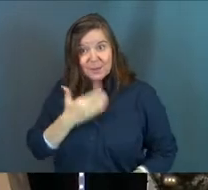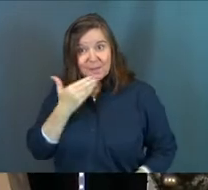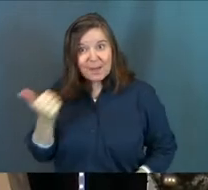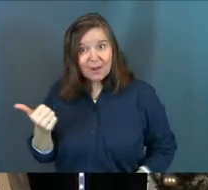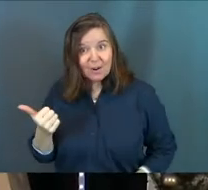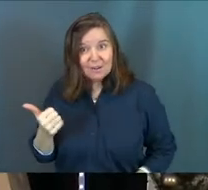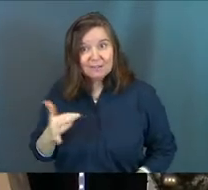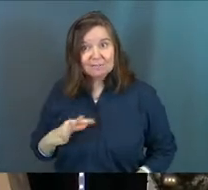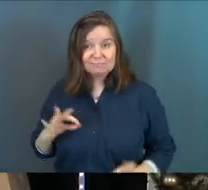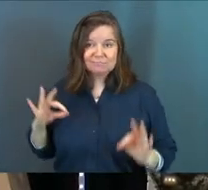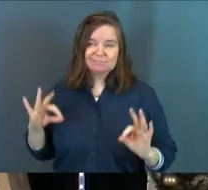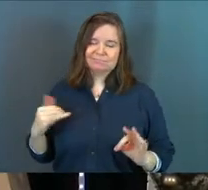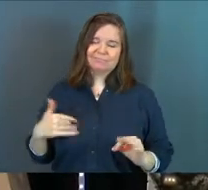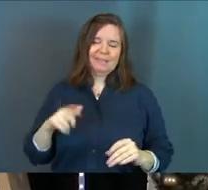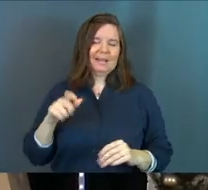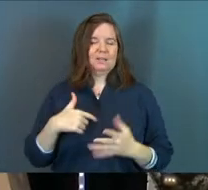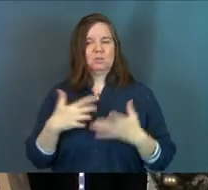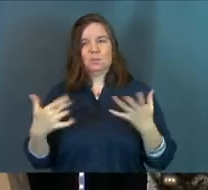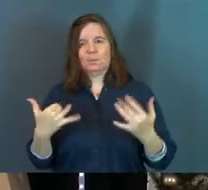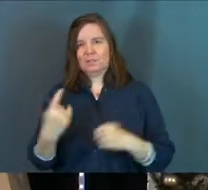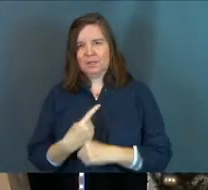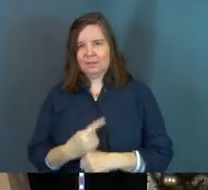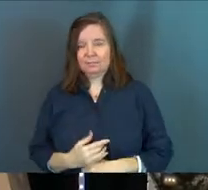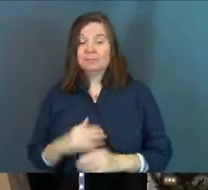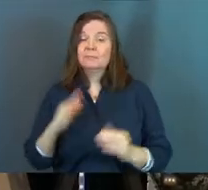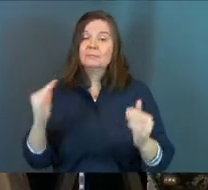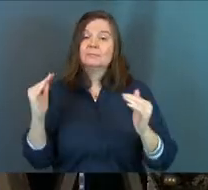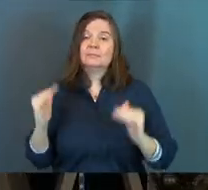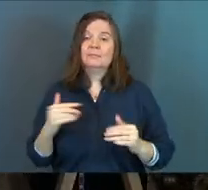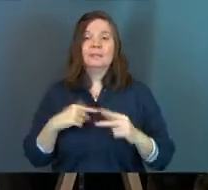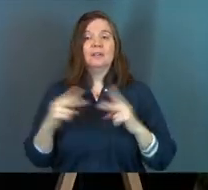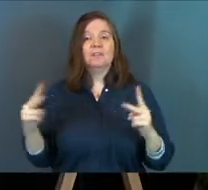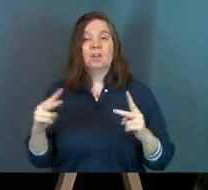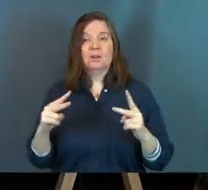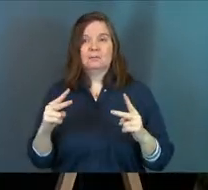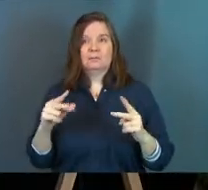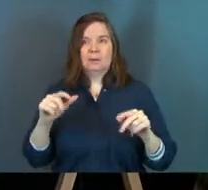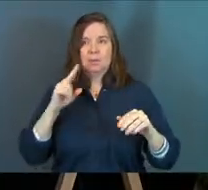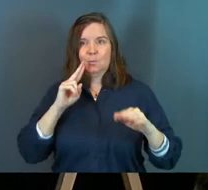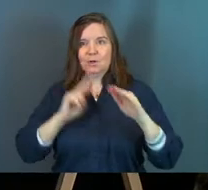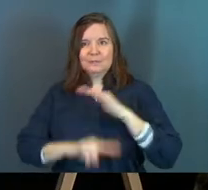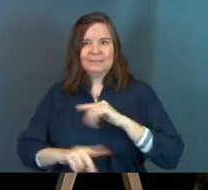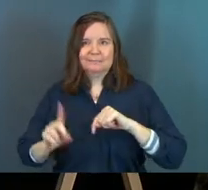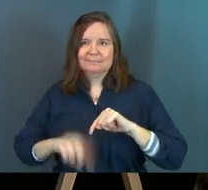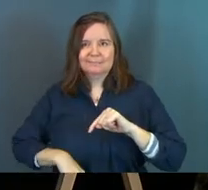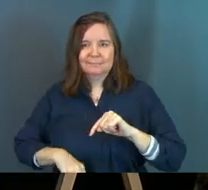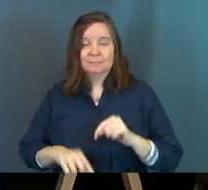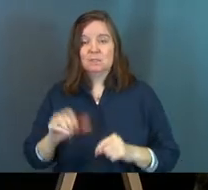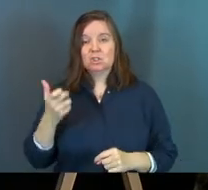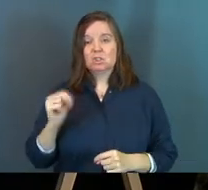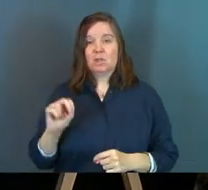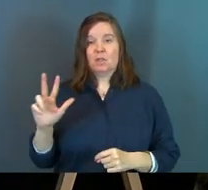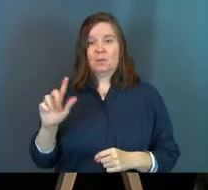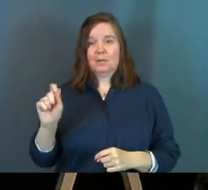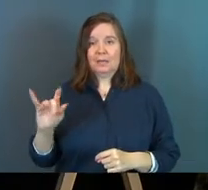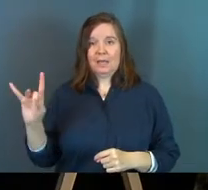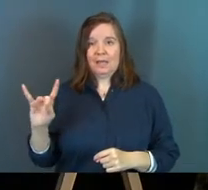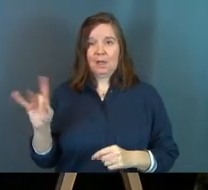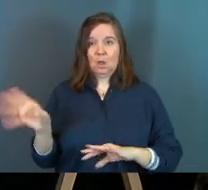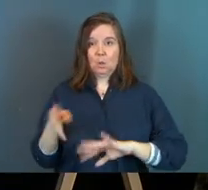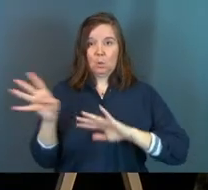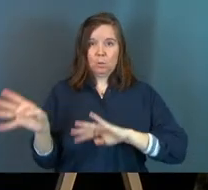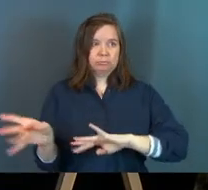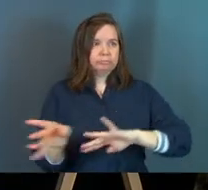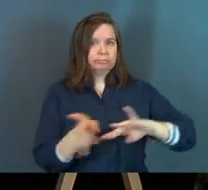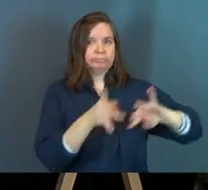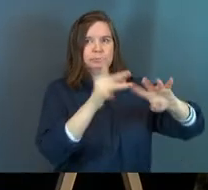better? Gosh, I need that so much today. Next, he's very unpredictable. John 3, verse 8, the wind blows wherever it wants, just